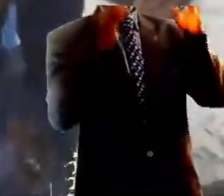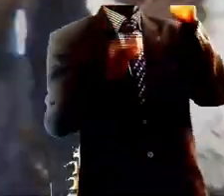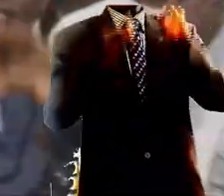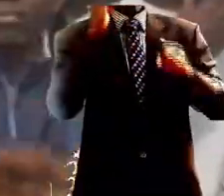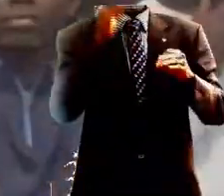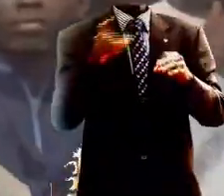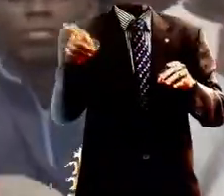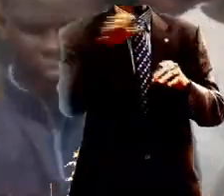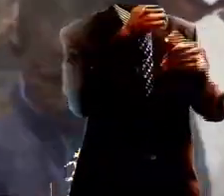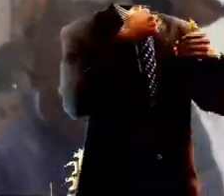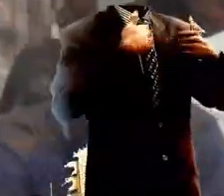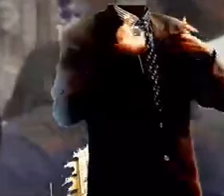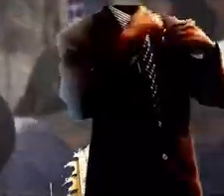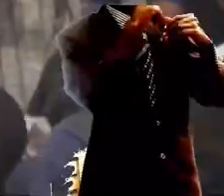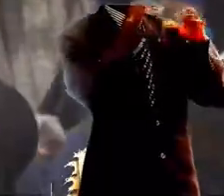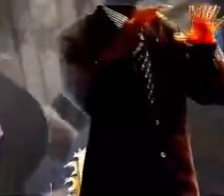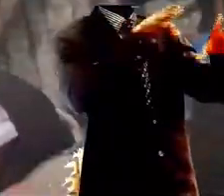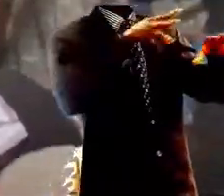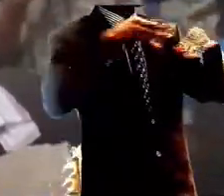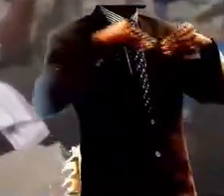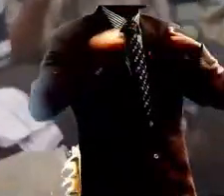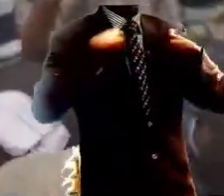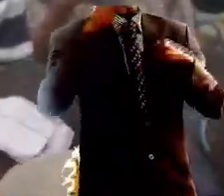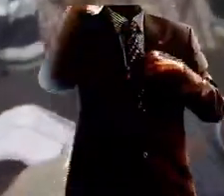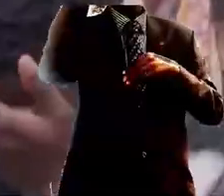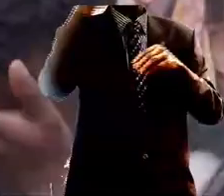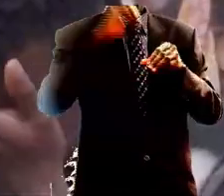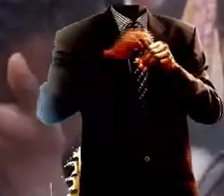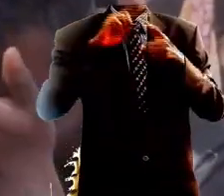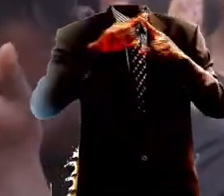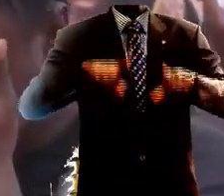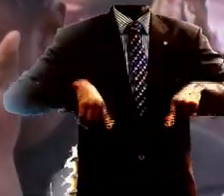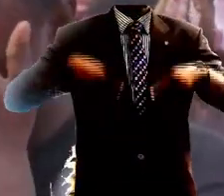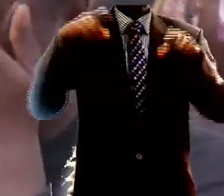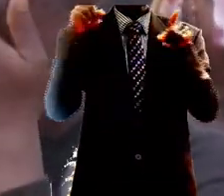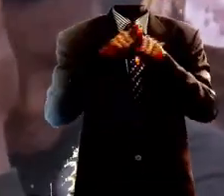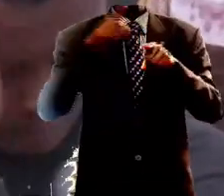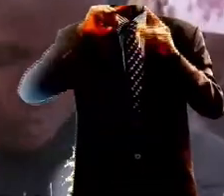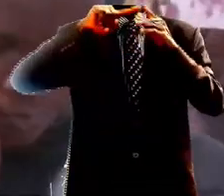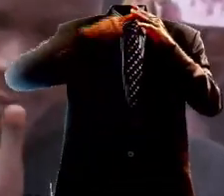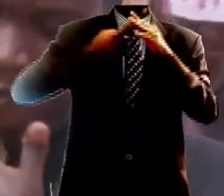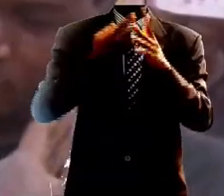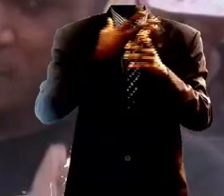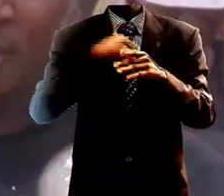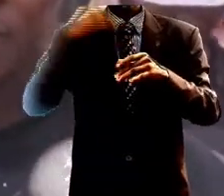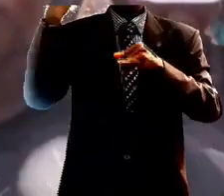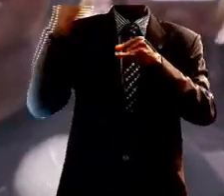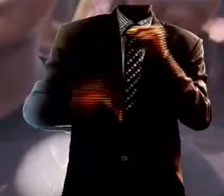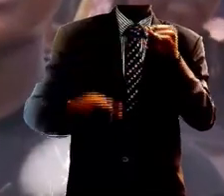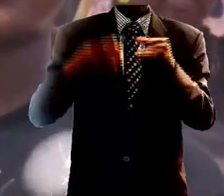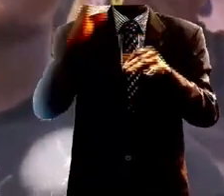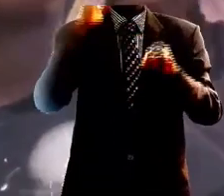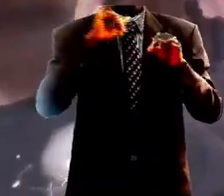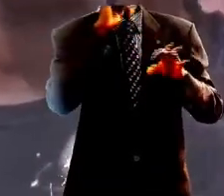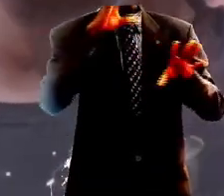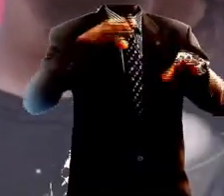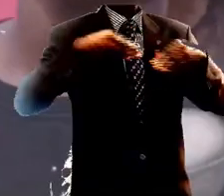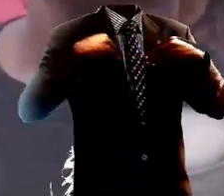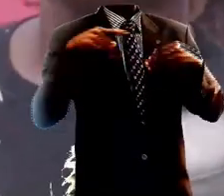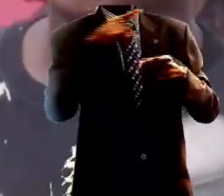life, if he has not been your counselor, intercessor, Alpha and Omega, and the truth and Emmanuel in your life,